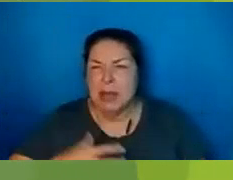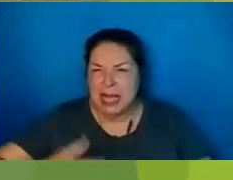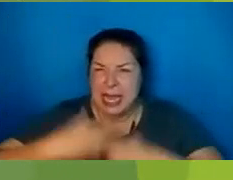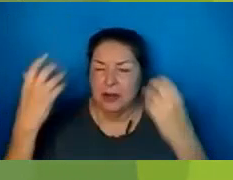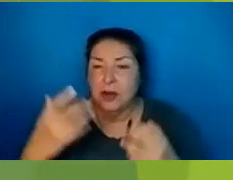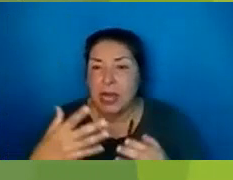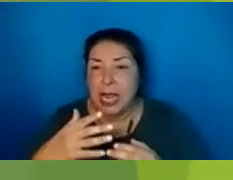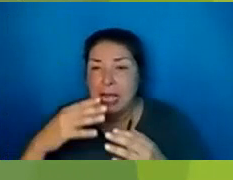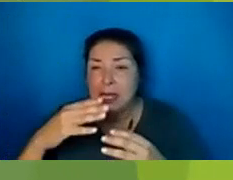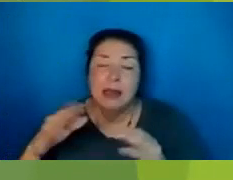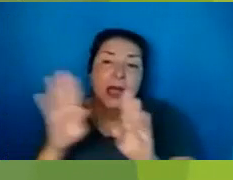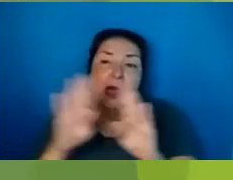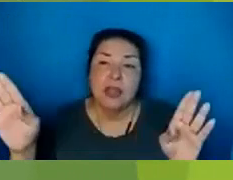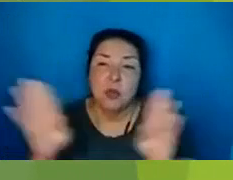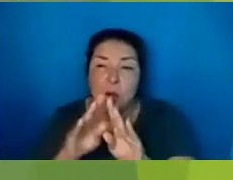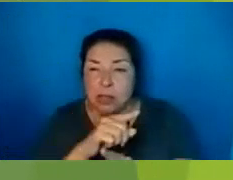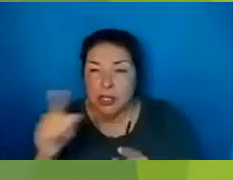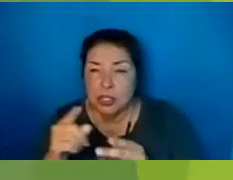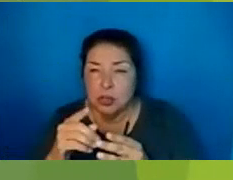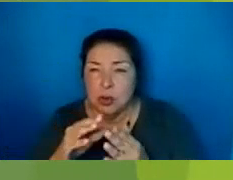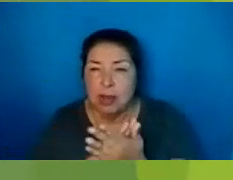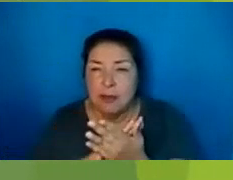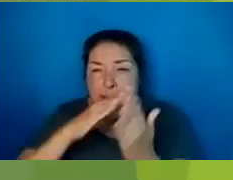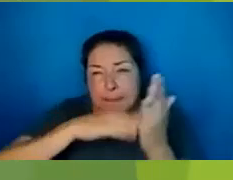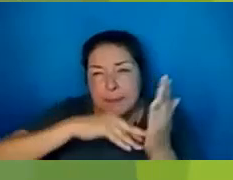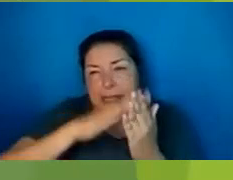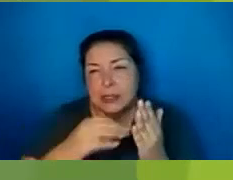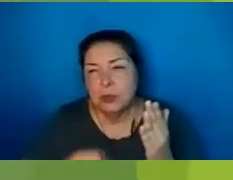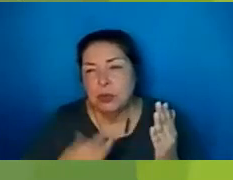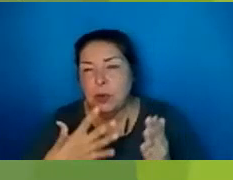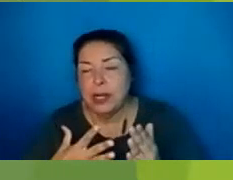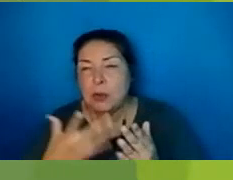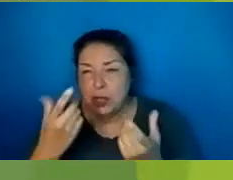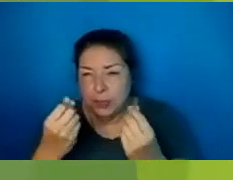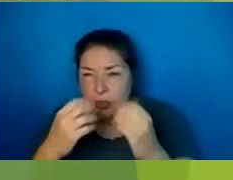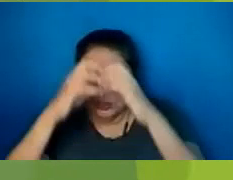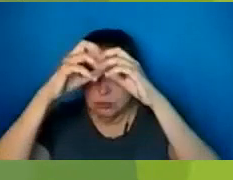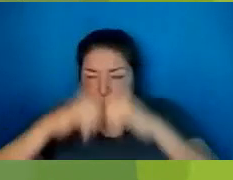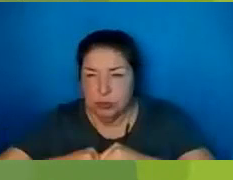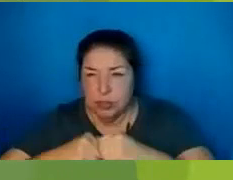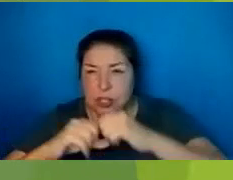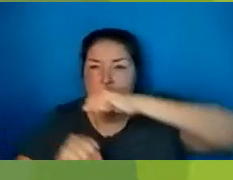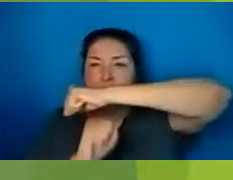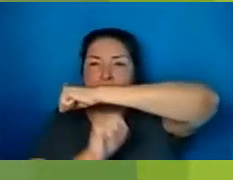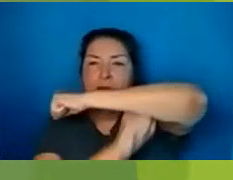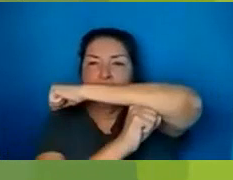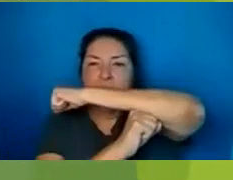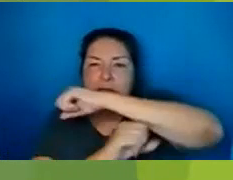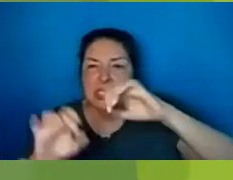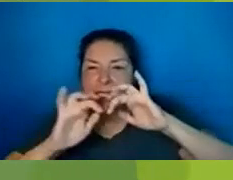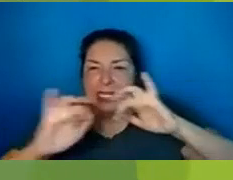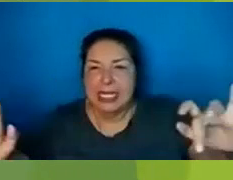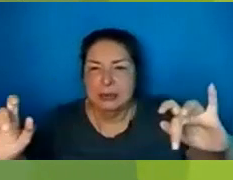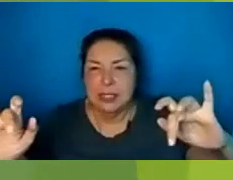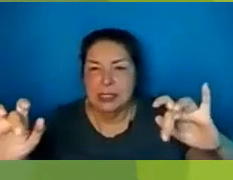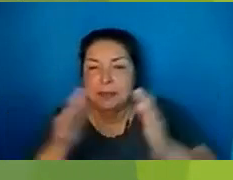wall which you have plastered over with whitewash and bring it down to the ground so its foundation is laid bare. When